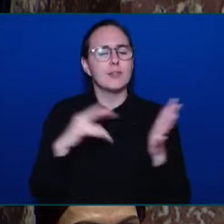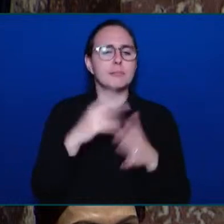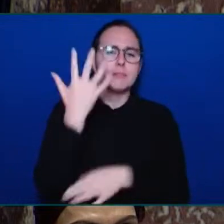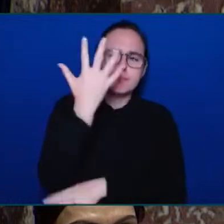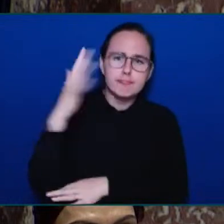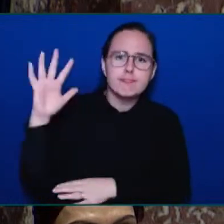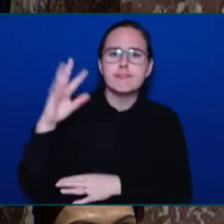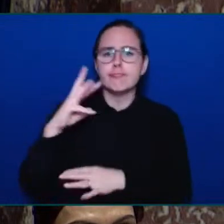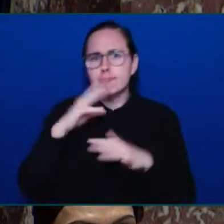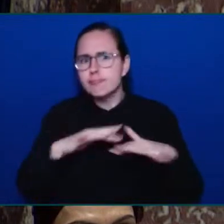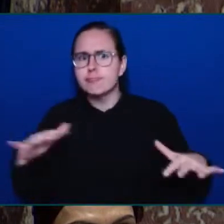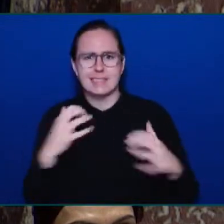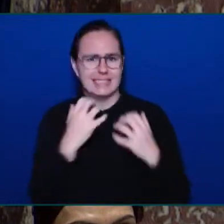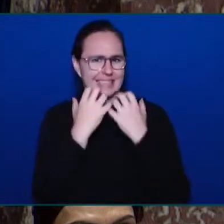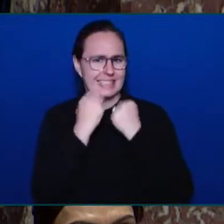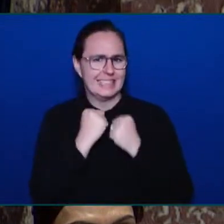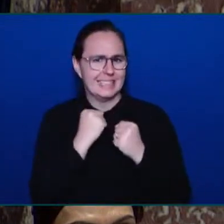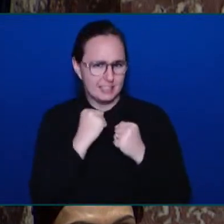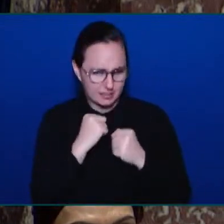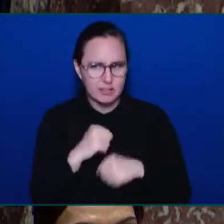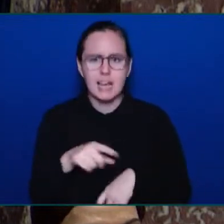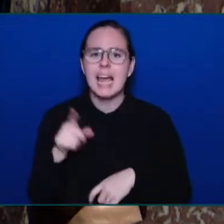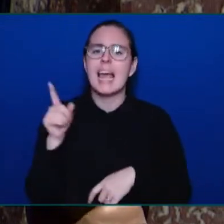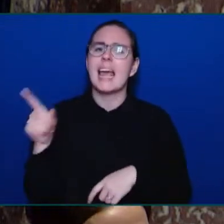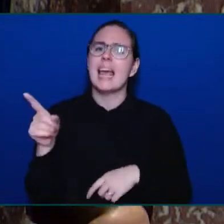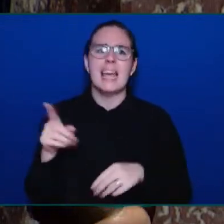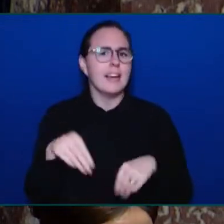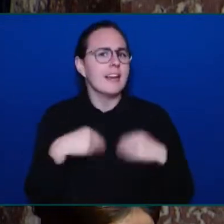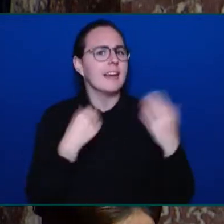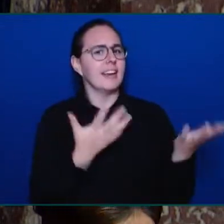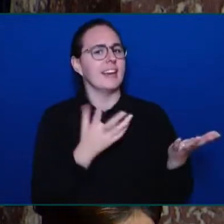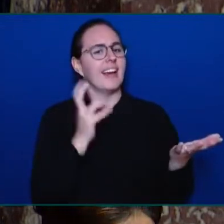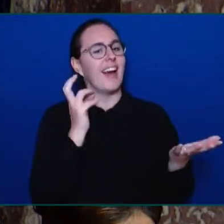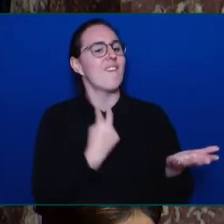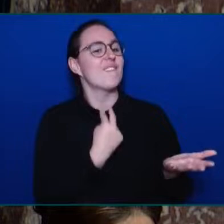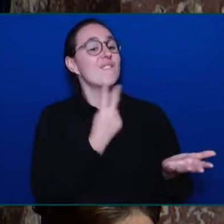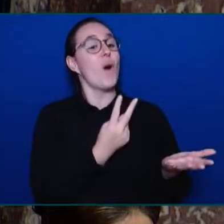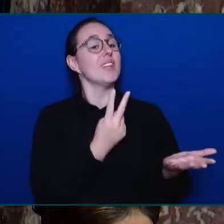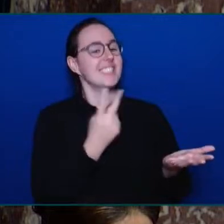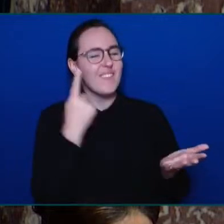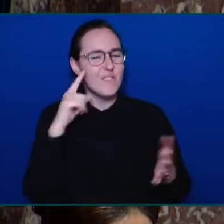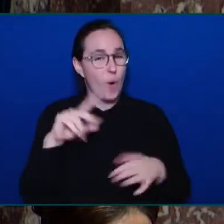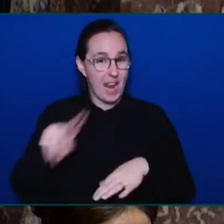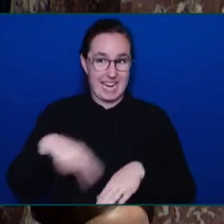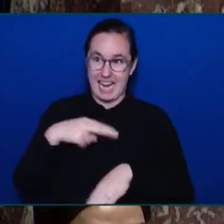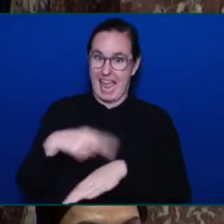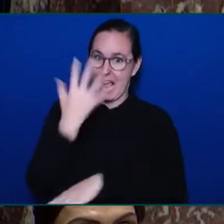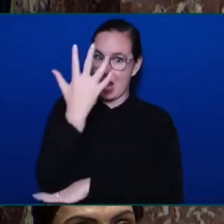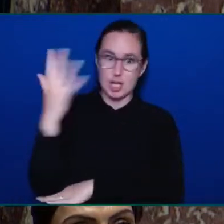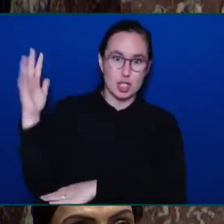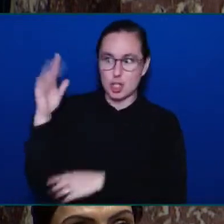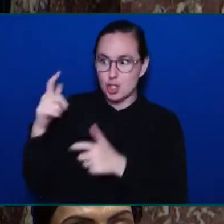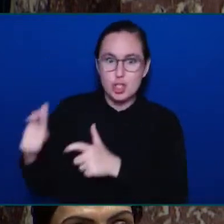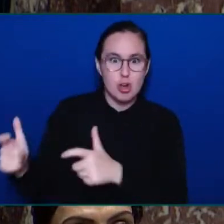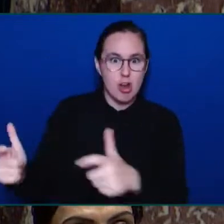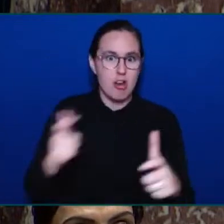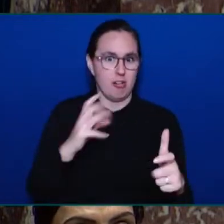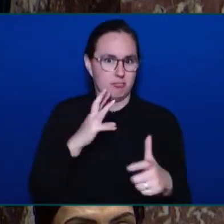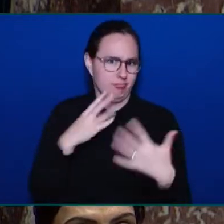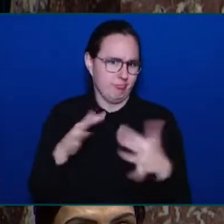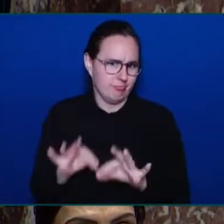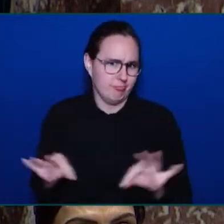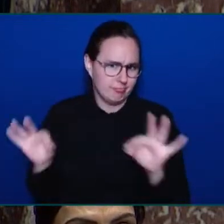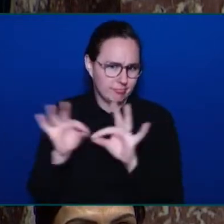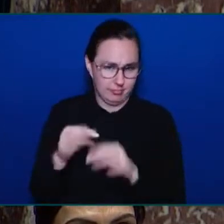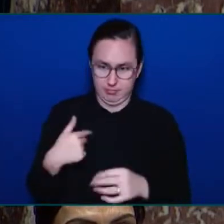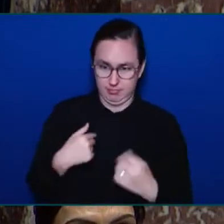involvement in the Hague-Quanus watershed, working closely with my Saanich relatives, inspired the effort to change the name on the map to reflect